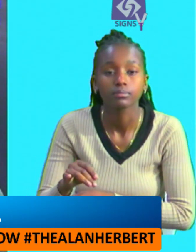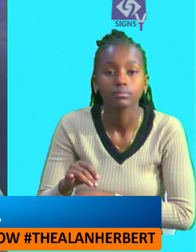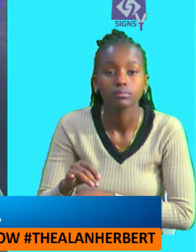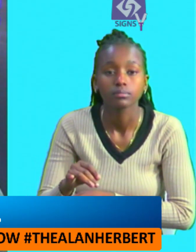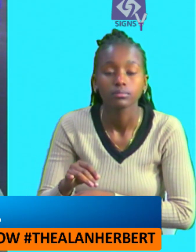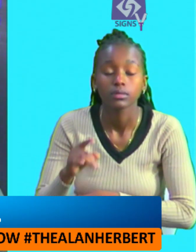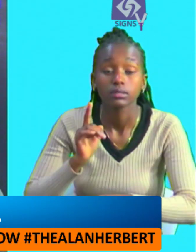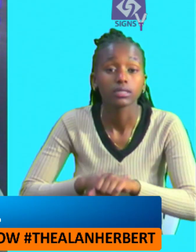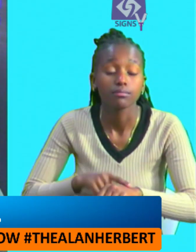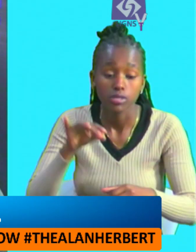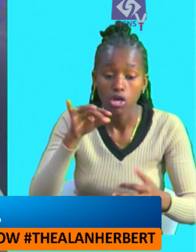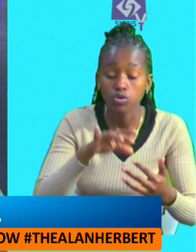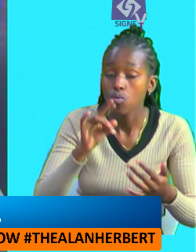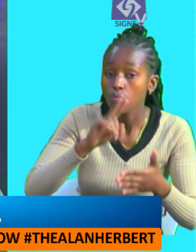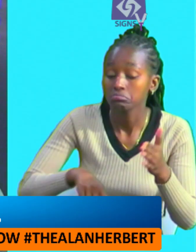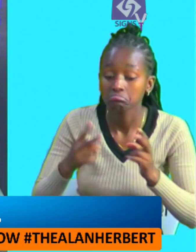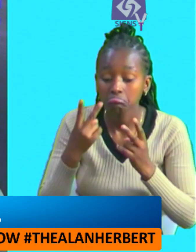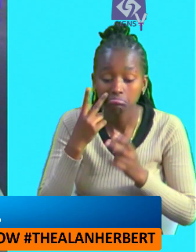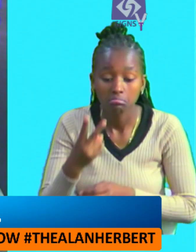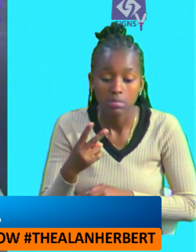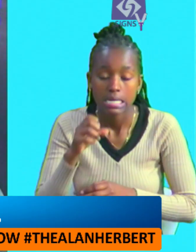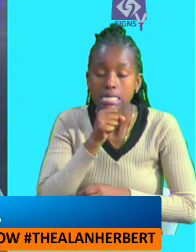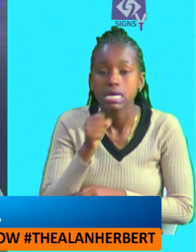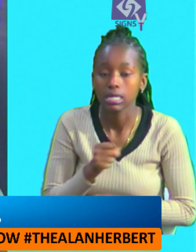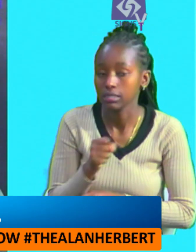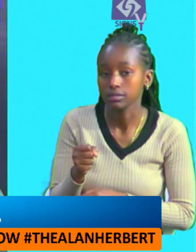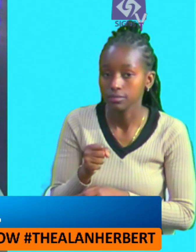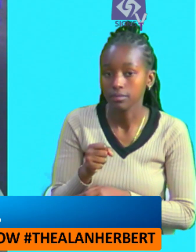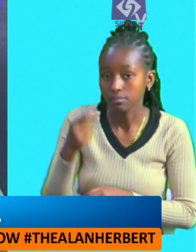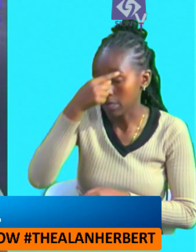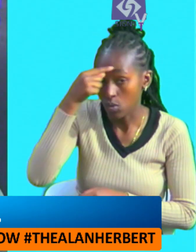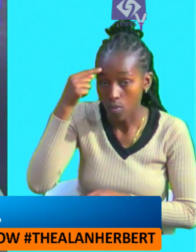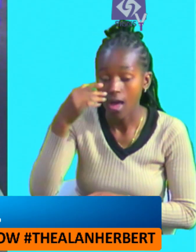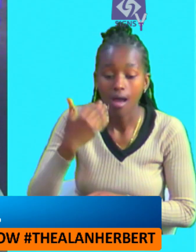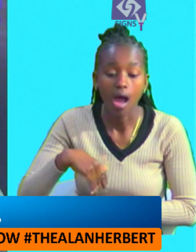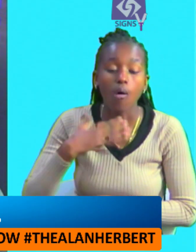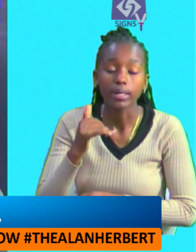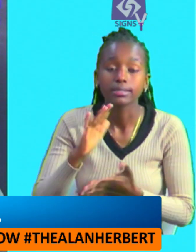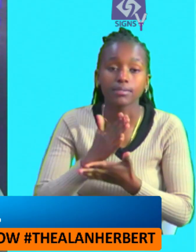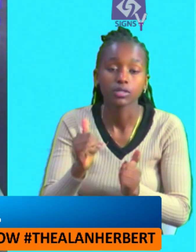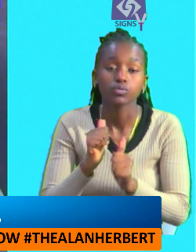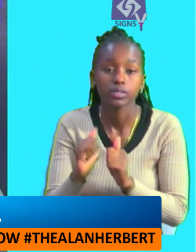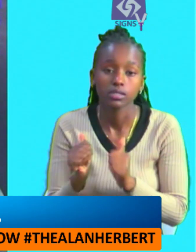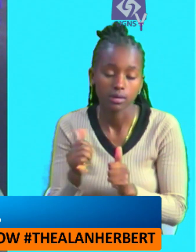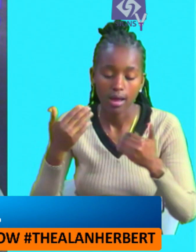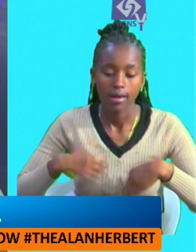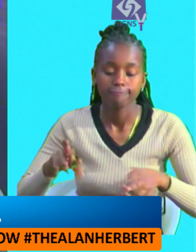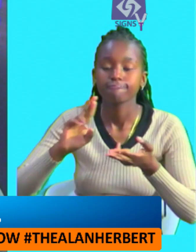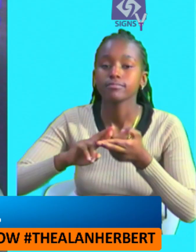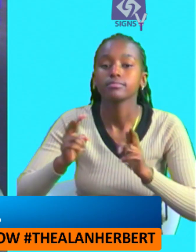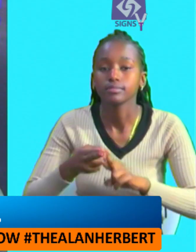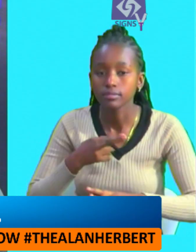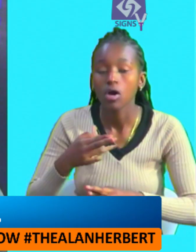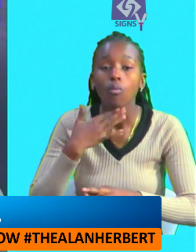watch and not what to, is the age factor. Yeah. Because I want something that I can be able to relate to. I don't want